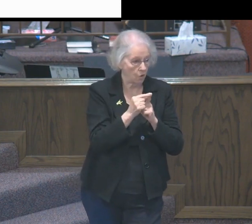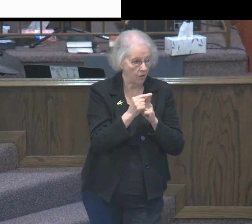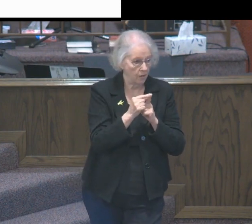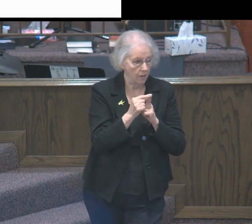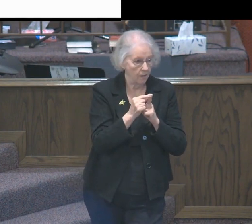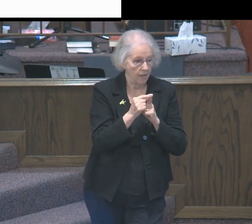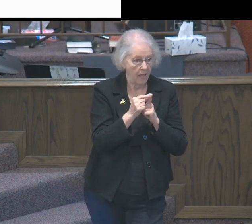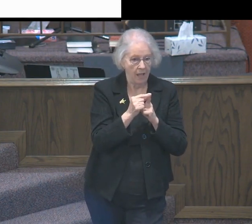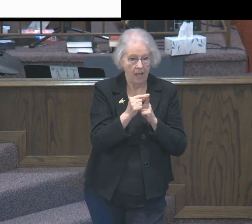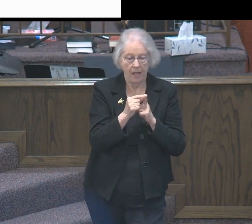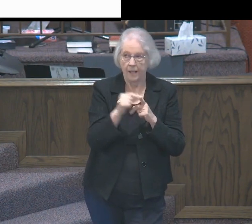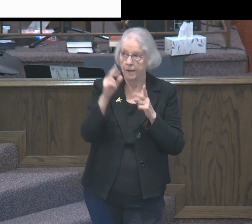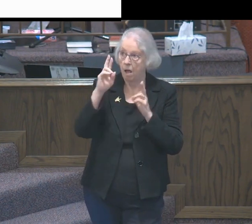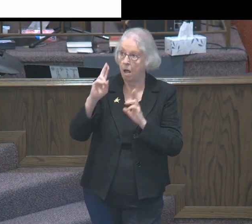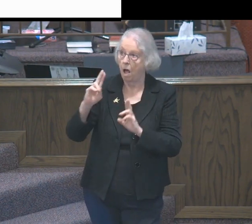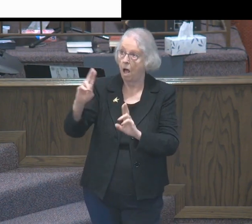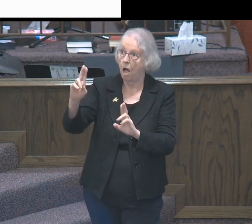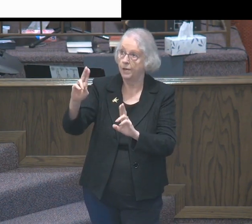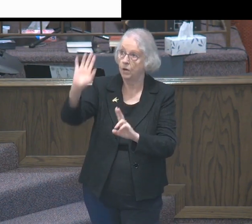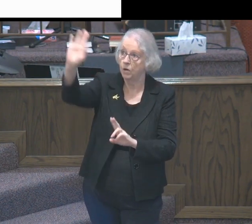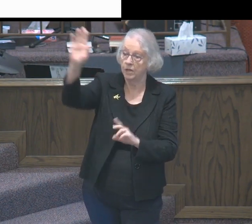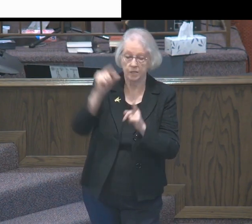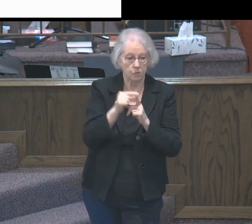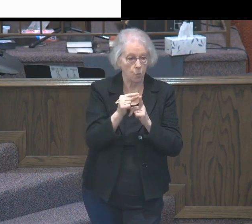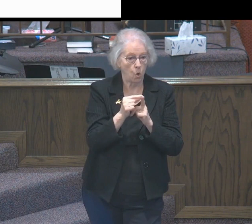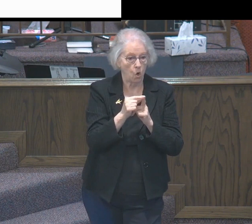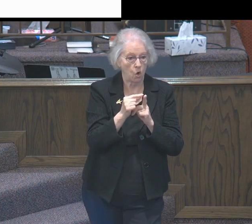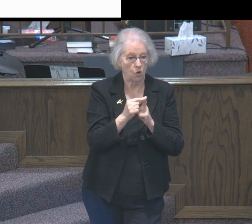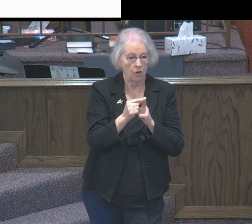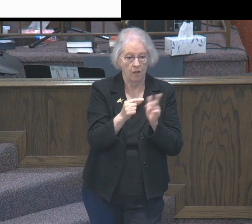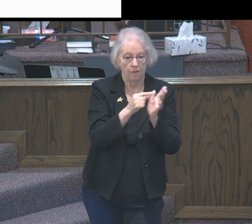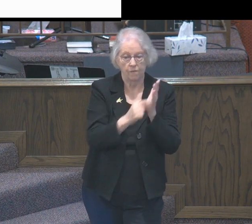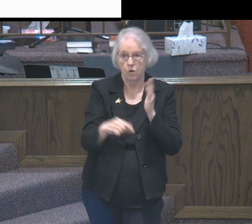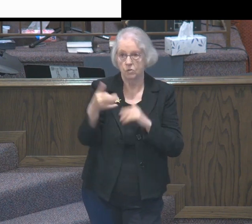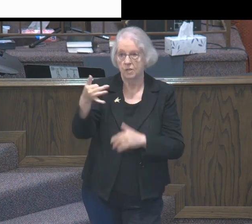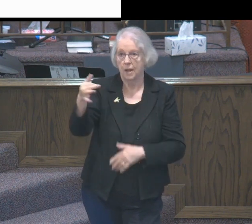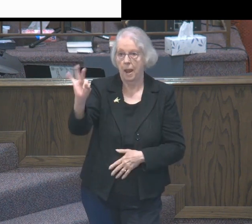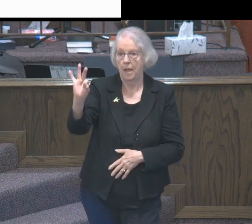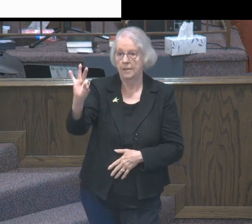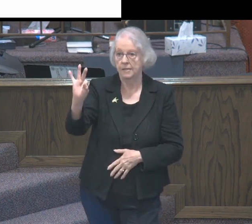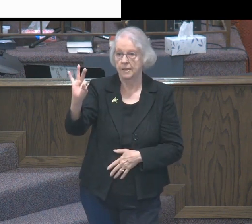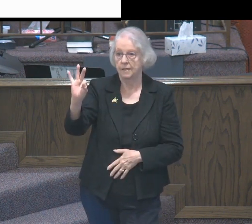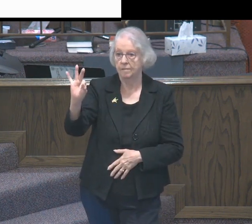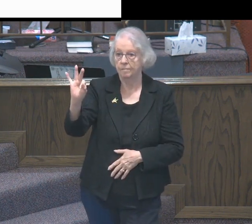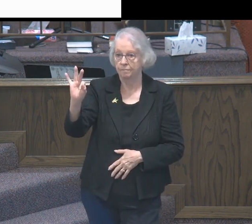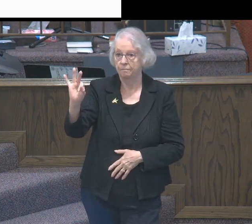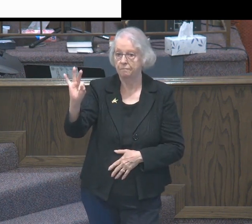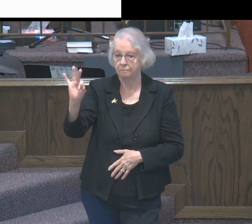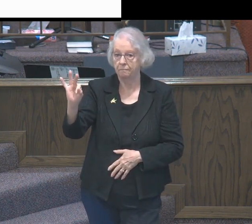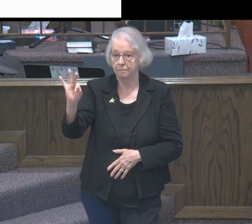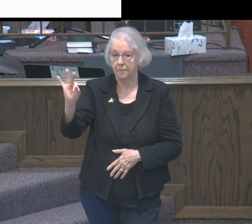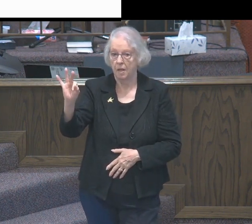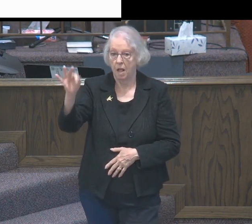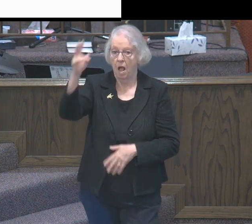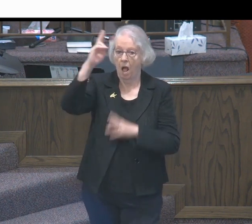We should honor God's word. He says in verse 19, whoever therefore breaks one of the least of these